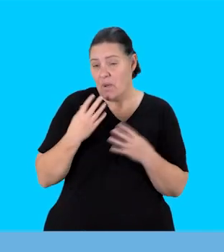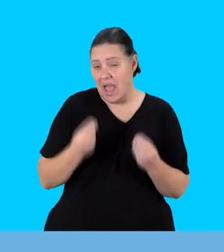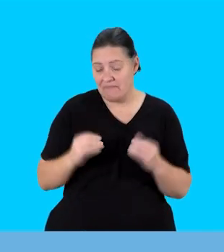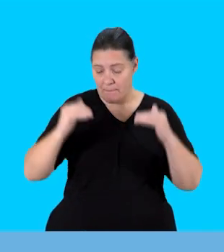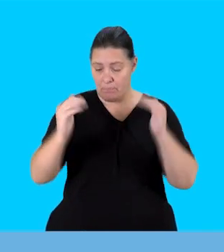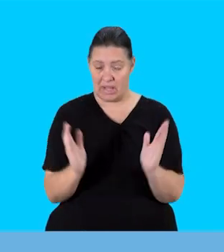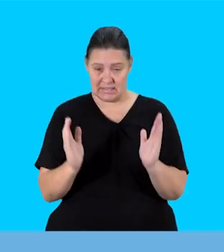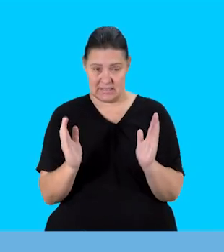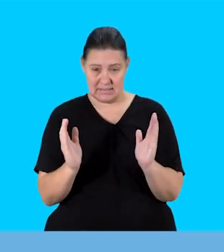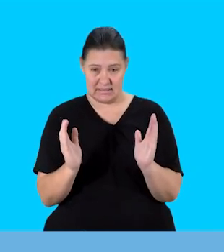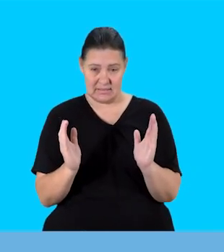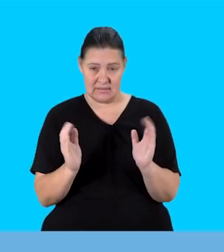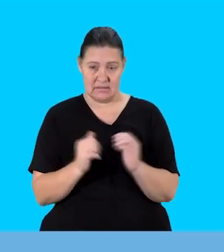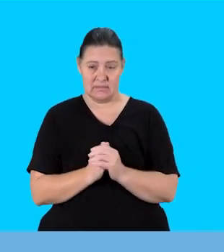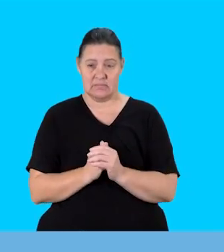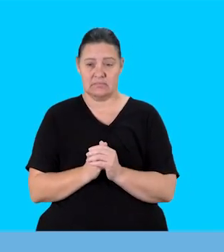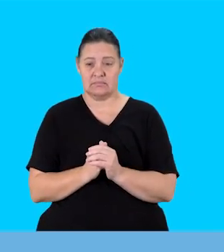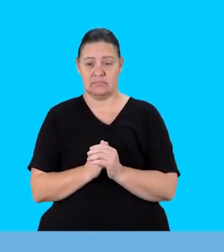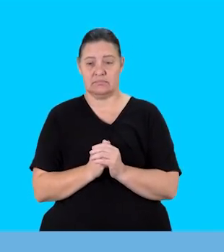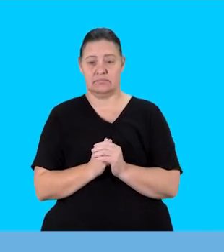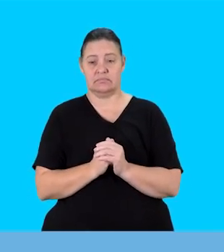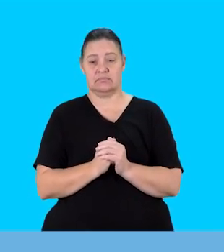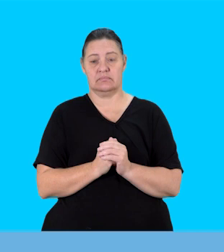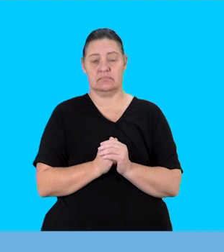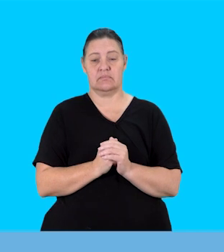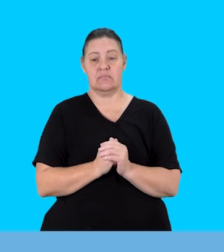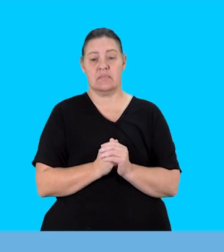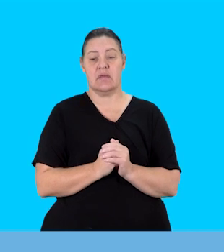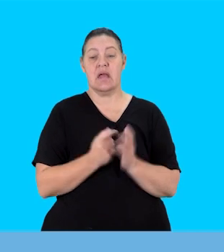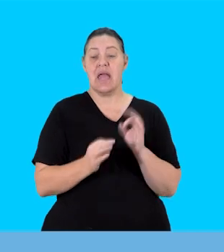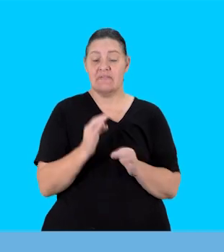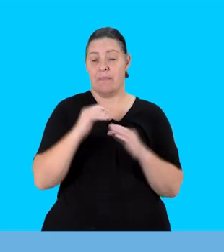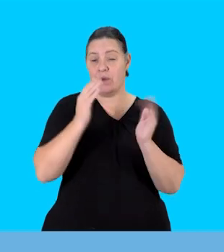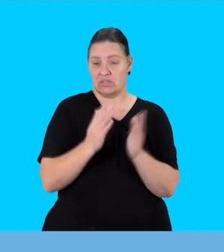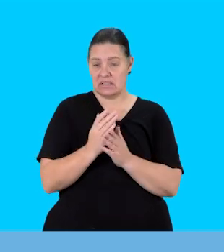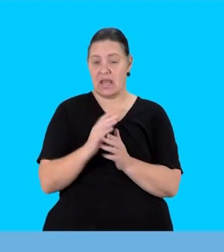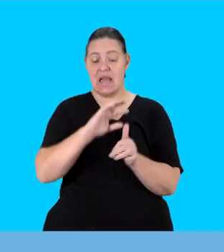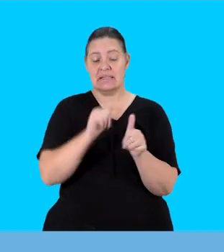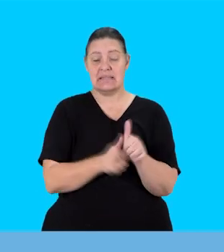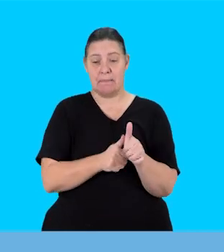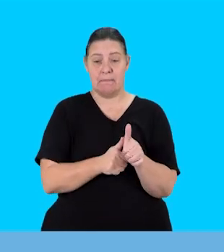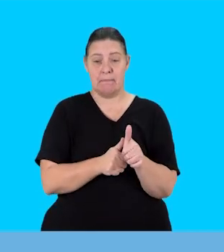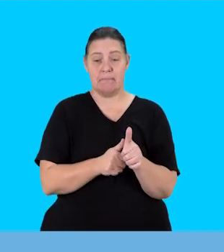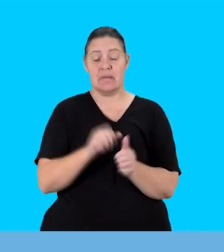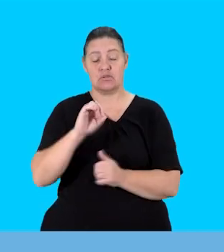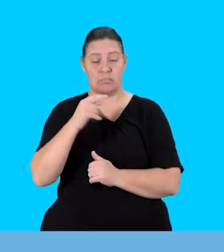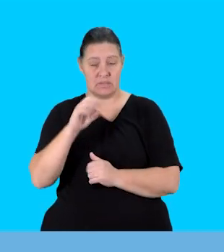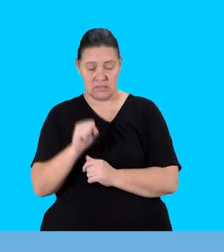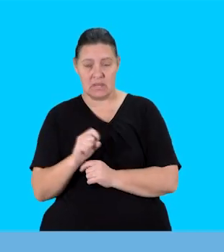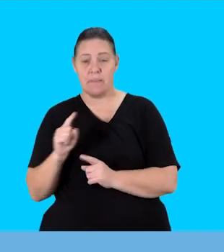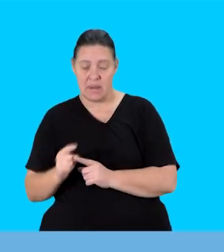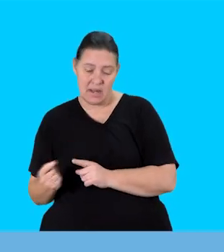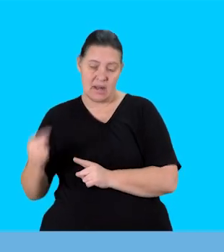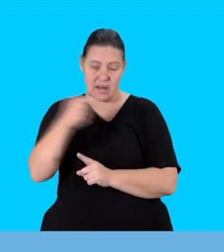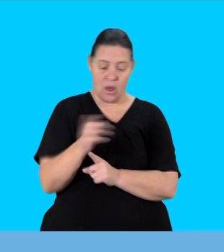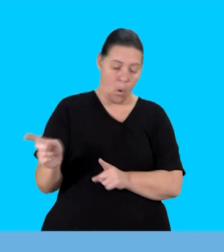we have brackets, if in brackets, the subscripts after the bracket is multiplied